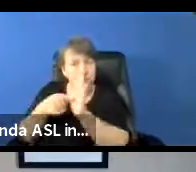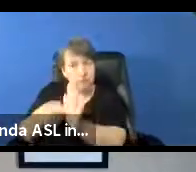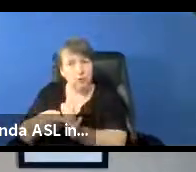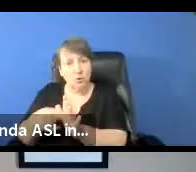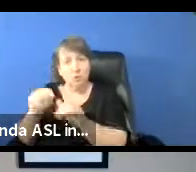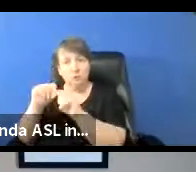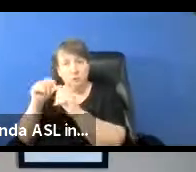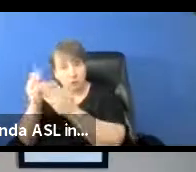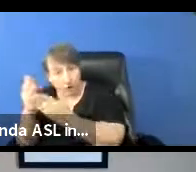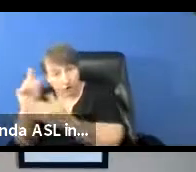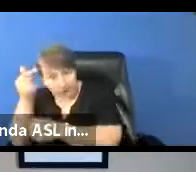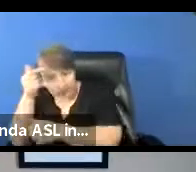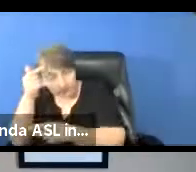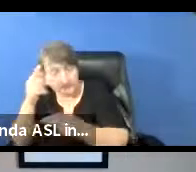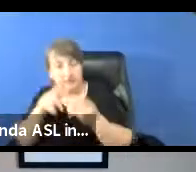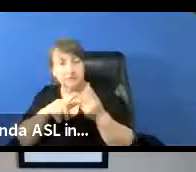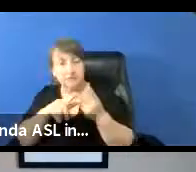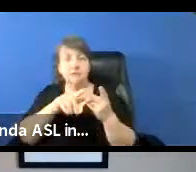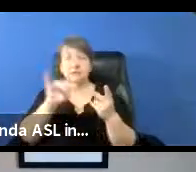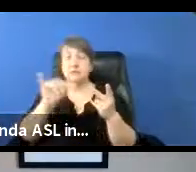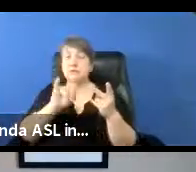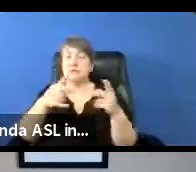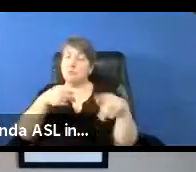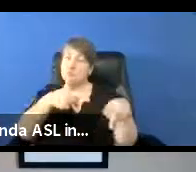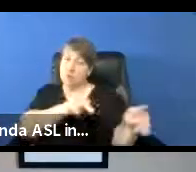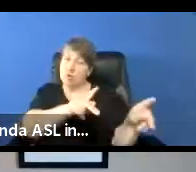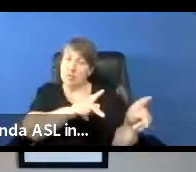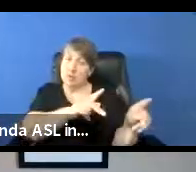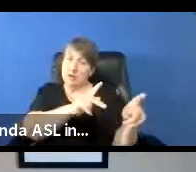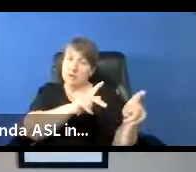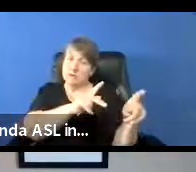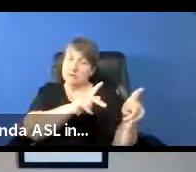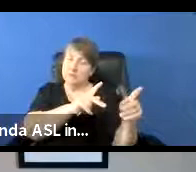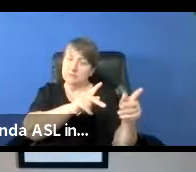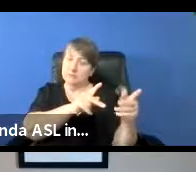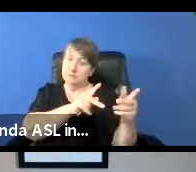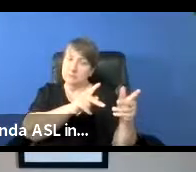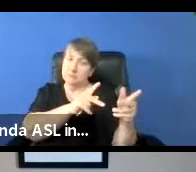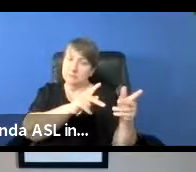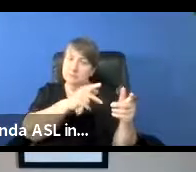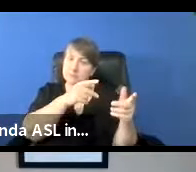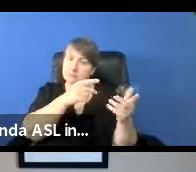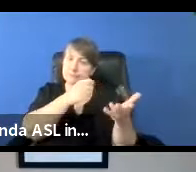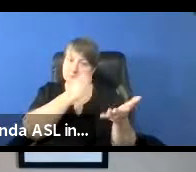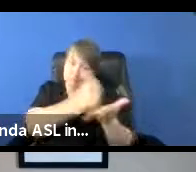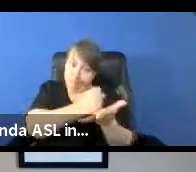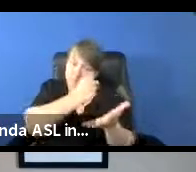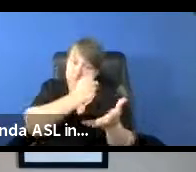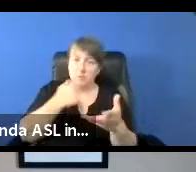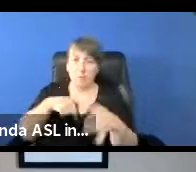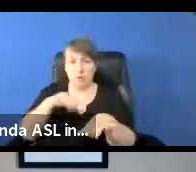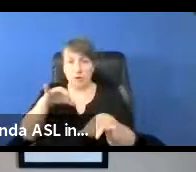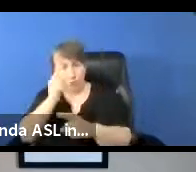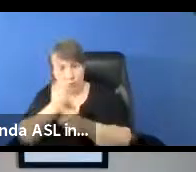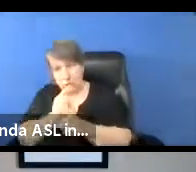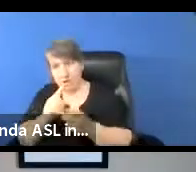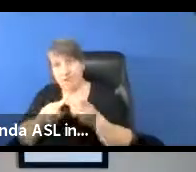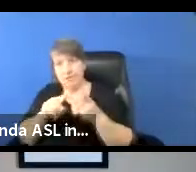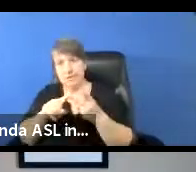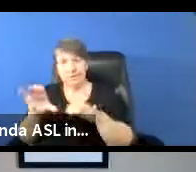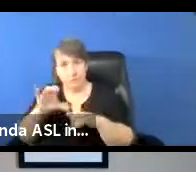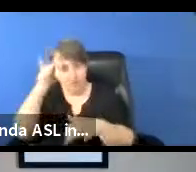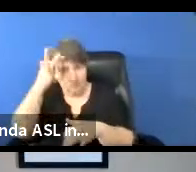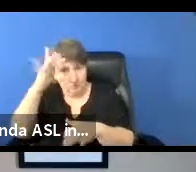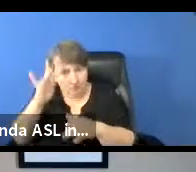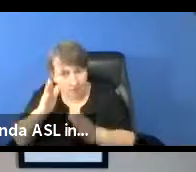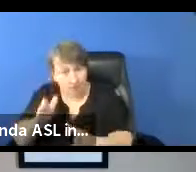tribal governments, but to the permitting agencies that we are doing the right things and smart things as